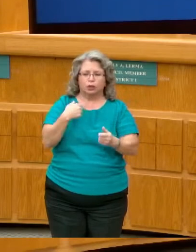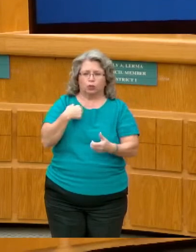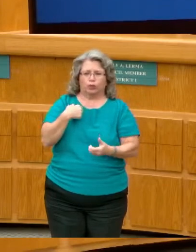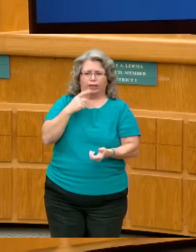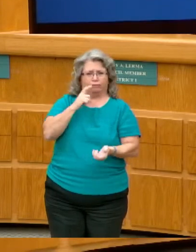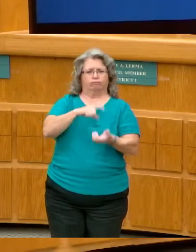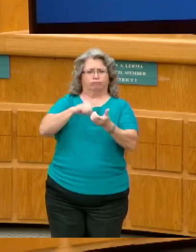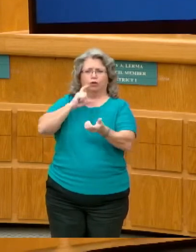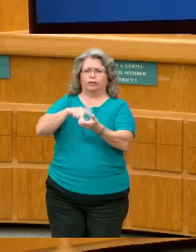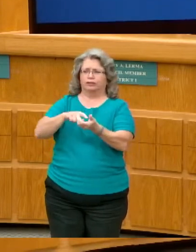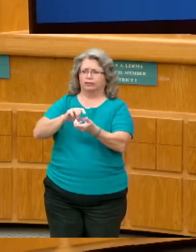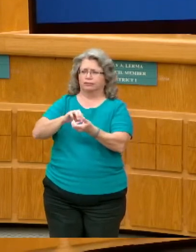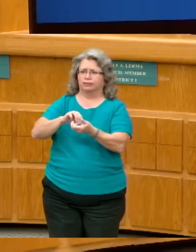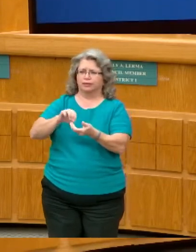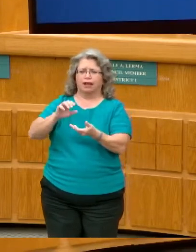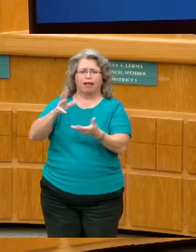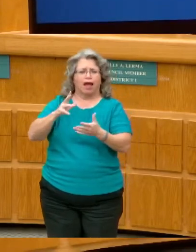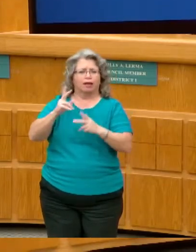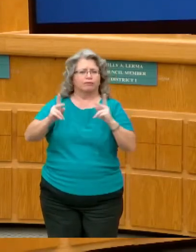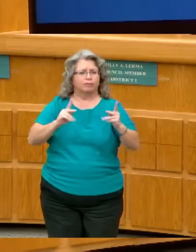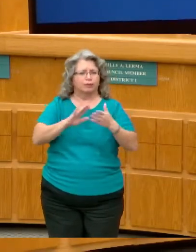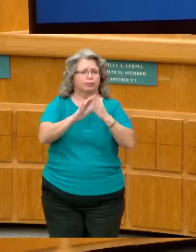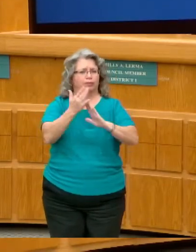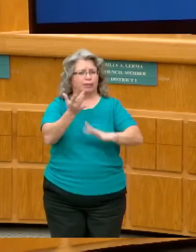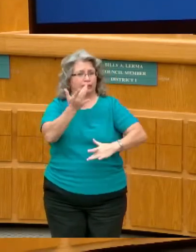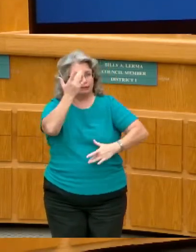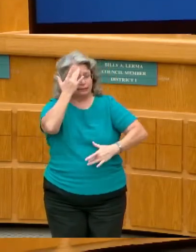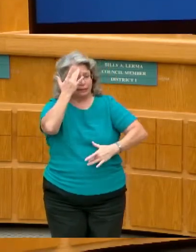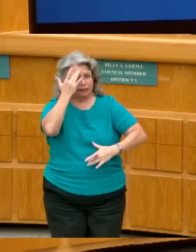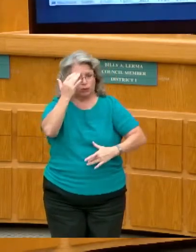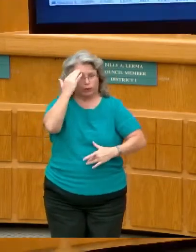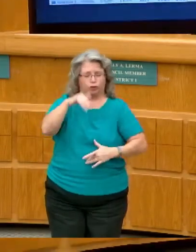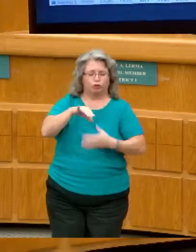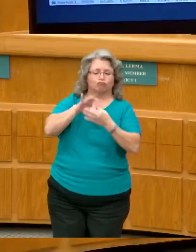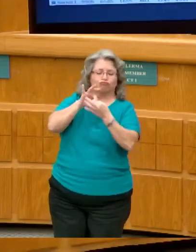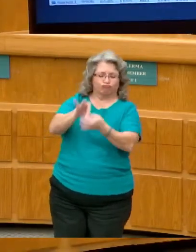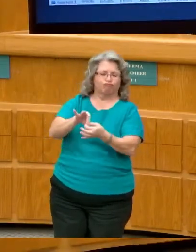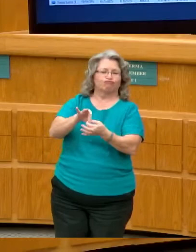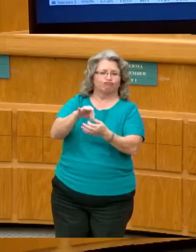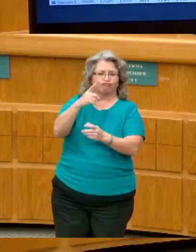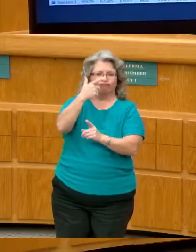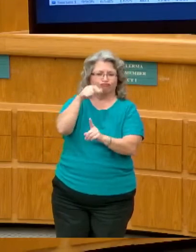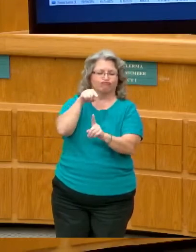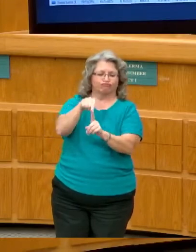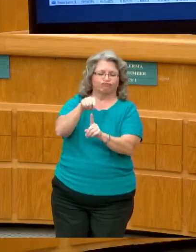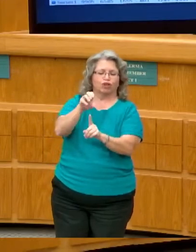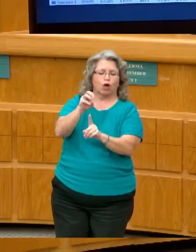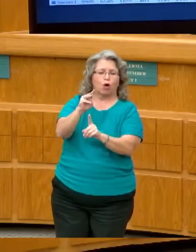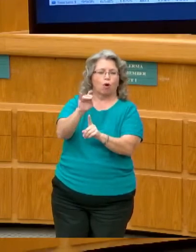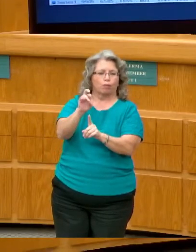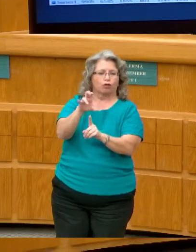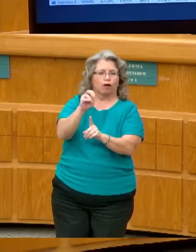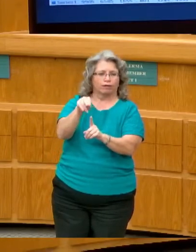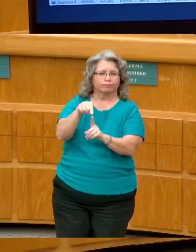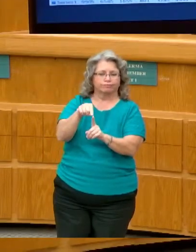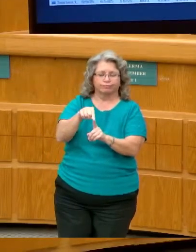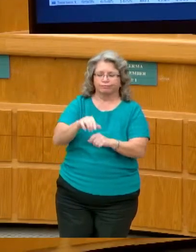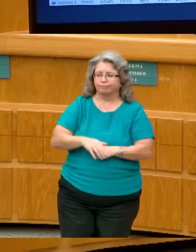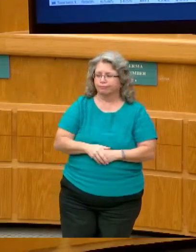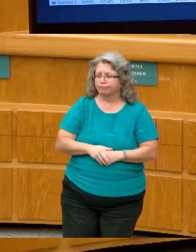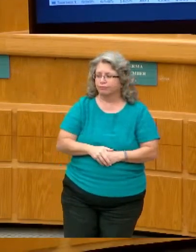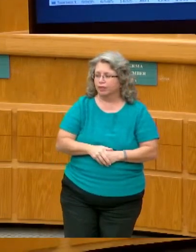we all knew that it was due to the Omicron variant. So if you look at this next slide, it shows the waves through time. So